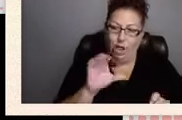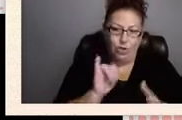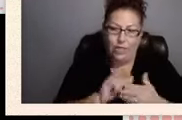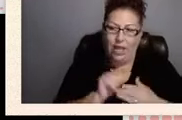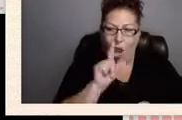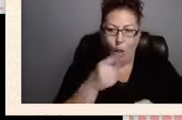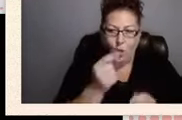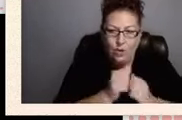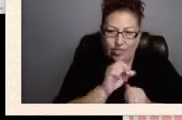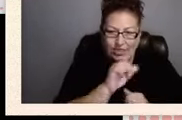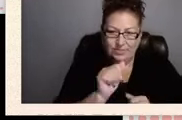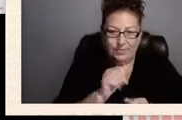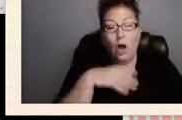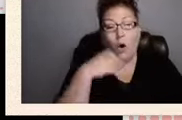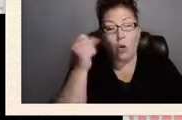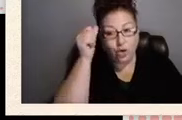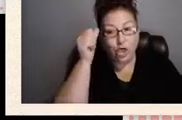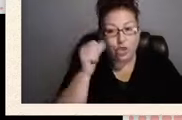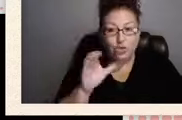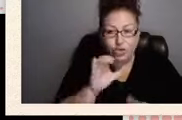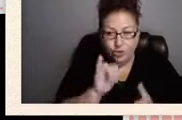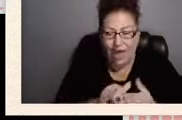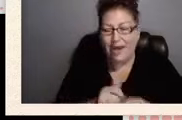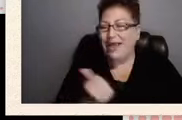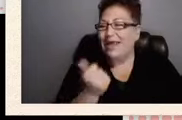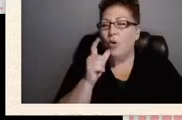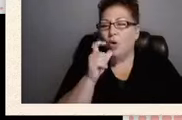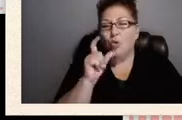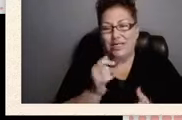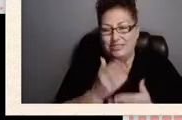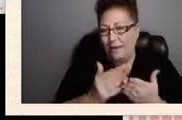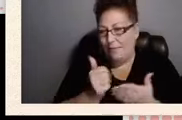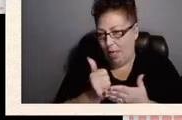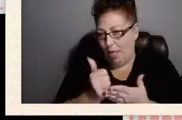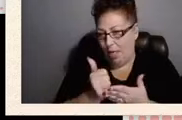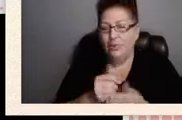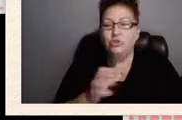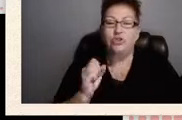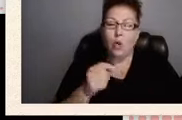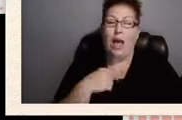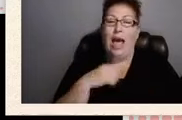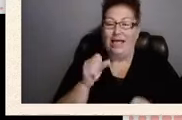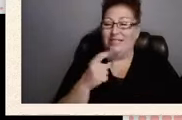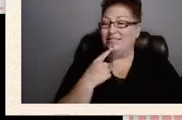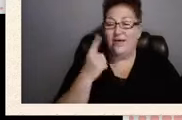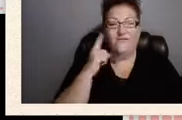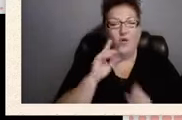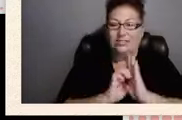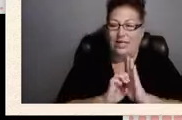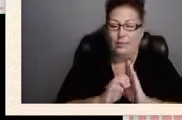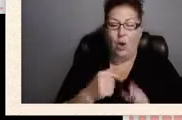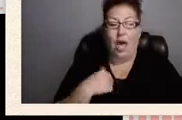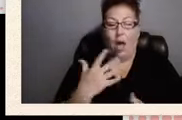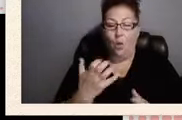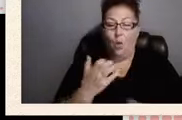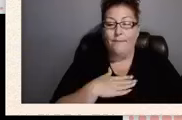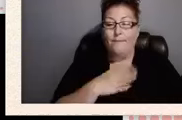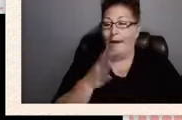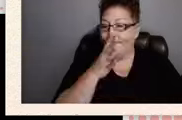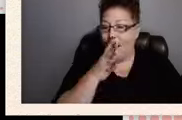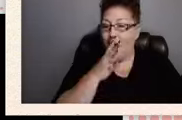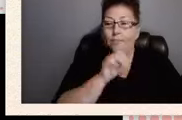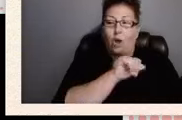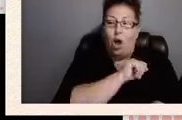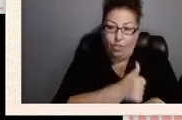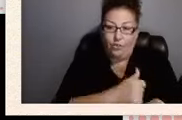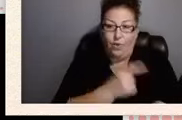adults do this, anybody who might need some help. So I can say, for example, I want my mom to be authorized on my bank account